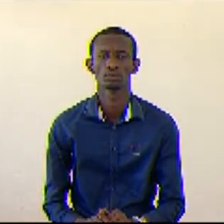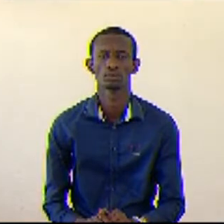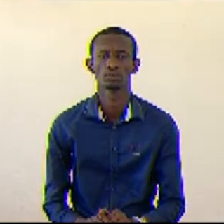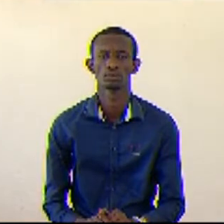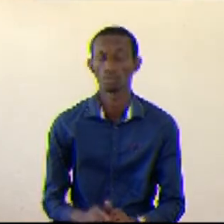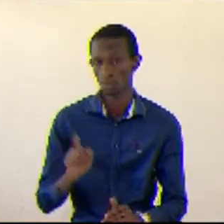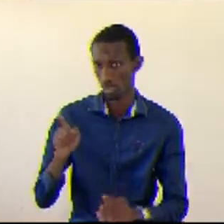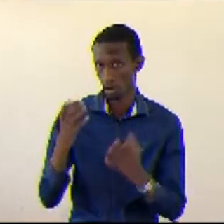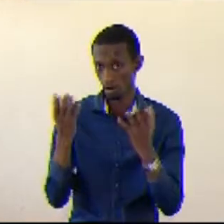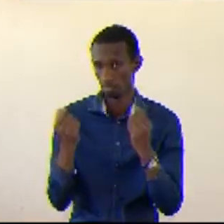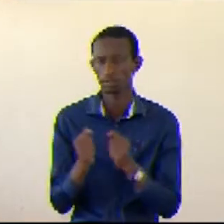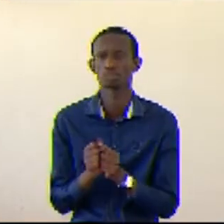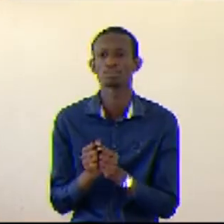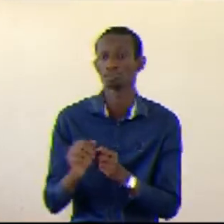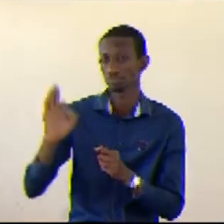a function